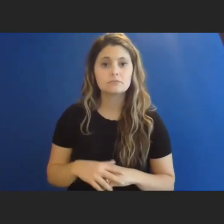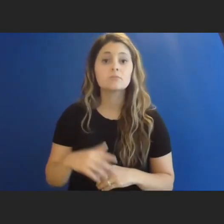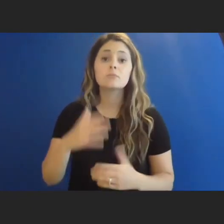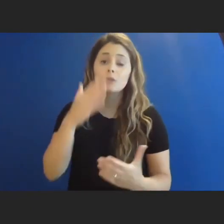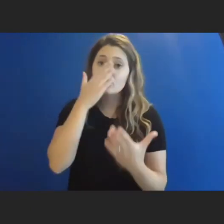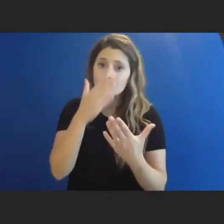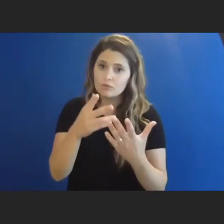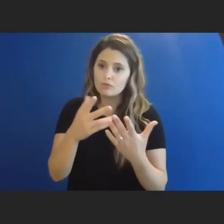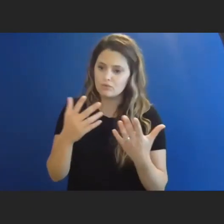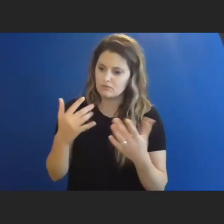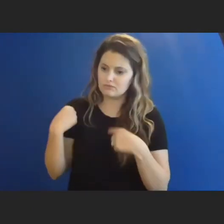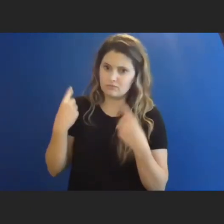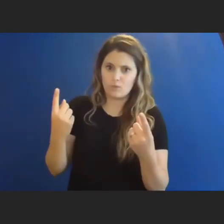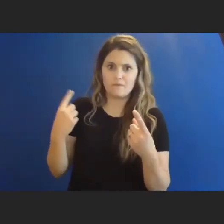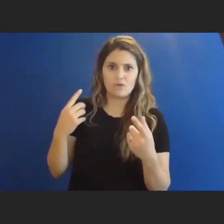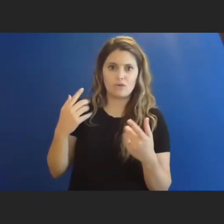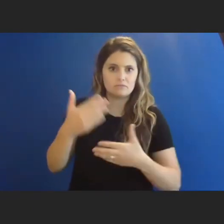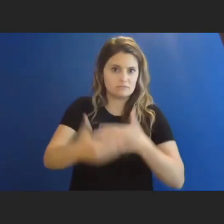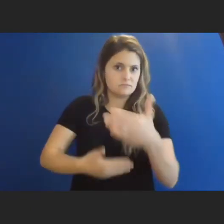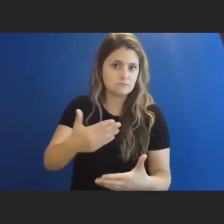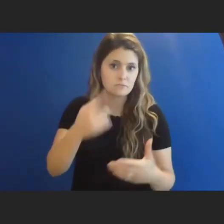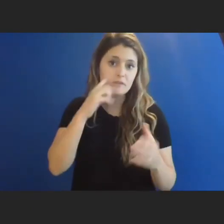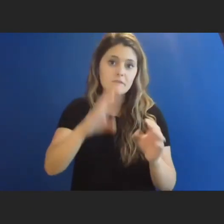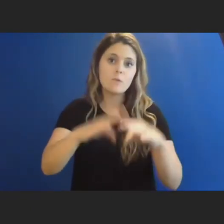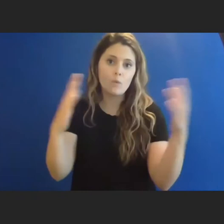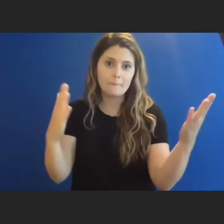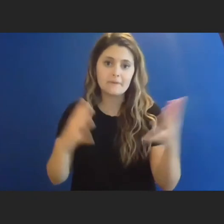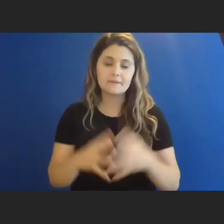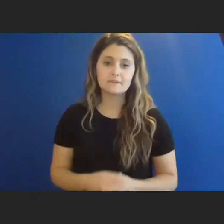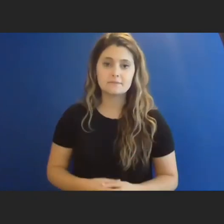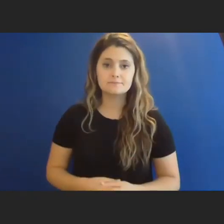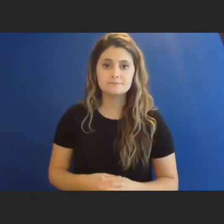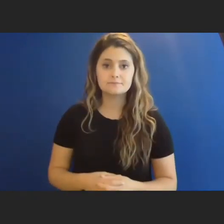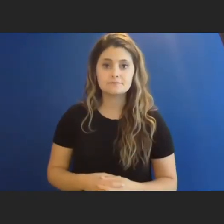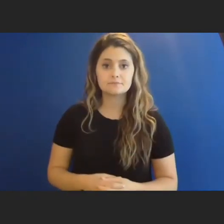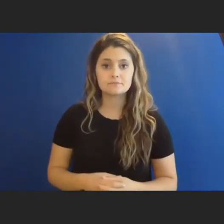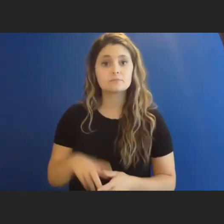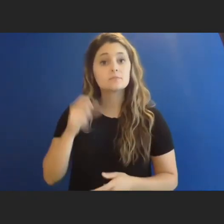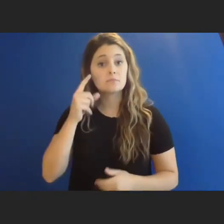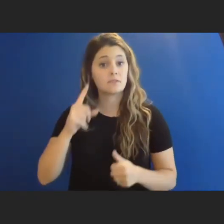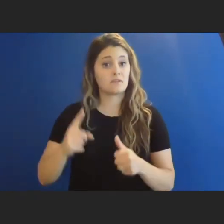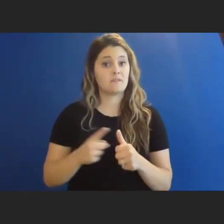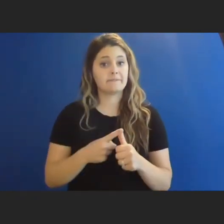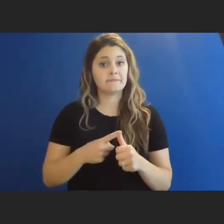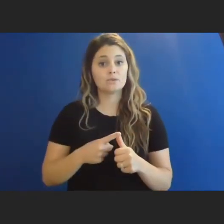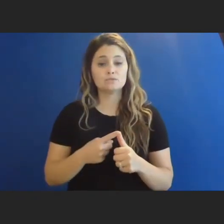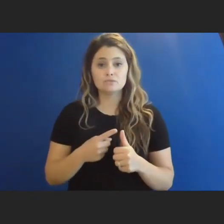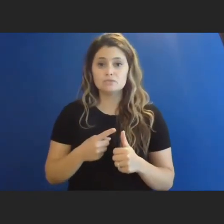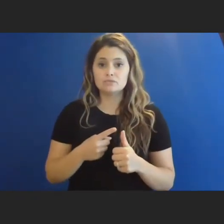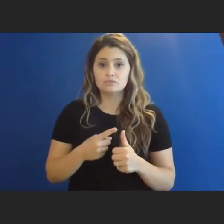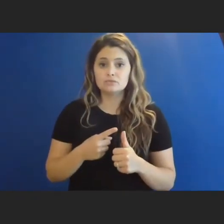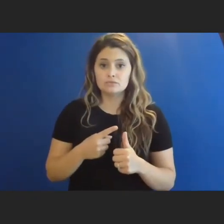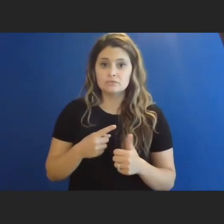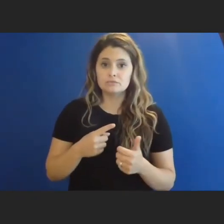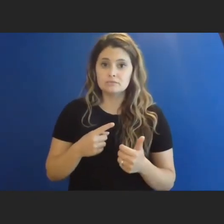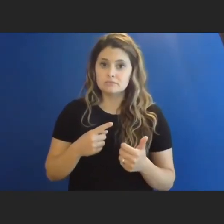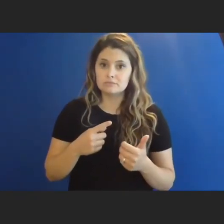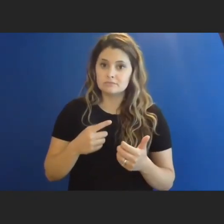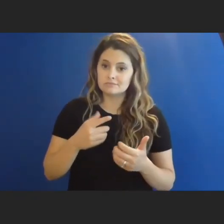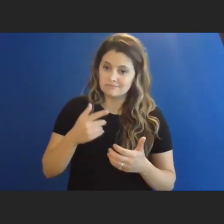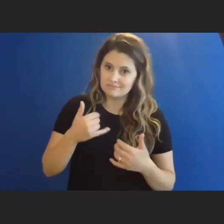spot today for reopening, but we're in the first quarter of a 4-quarter football